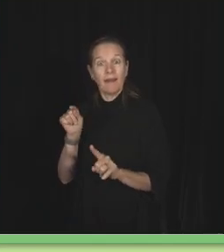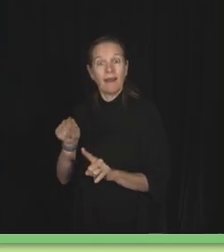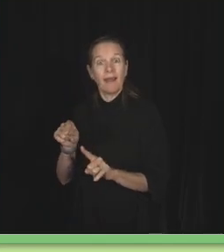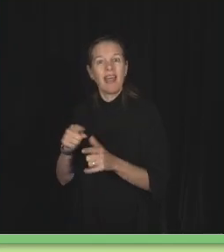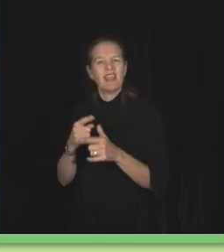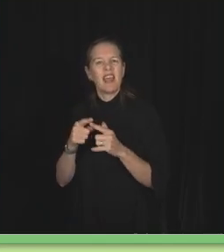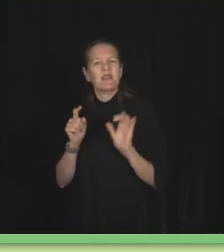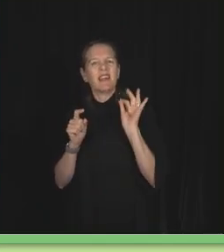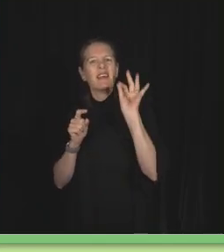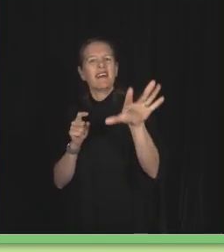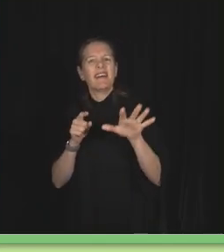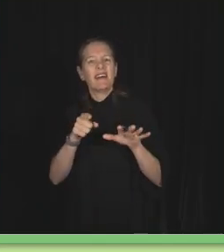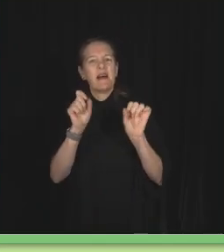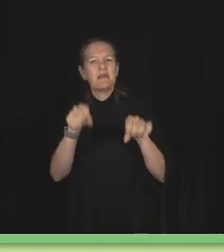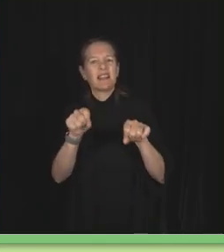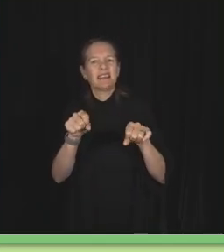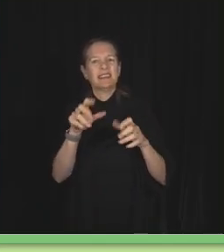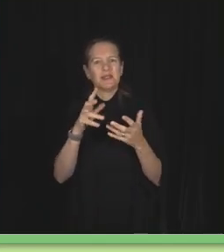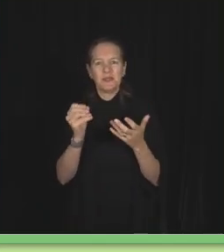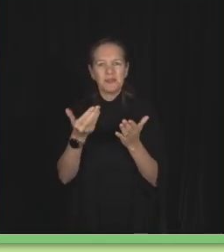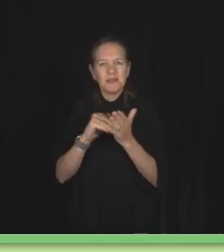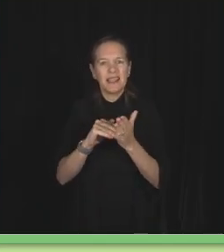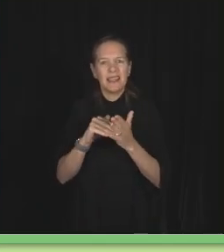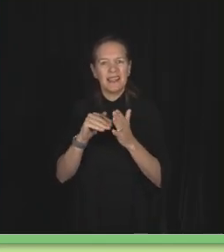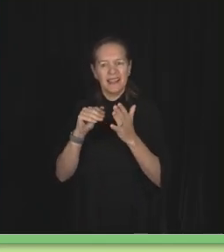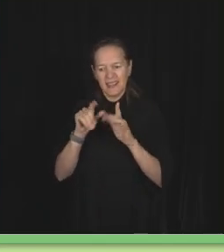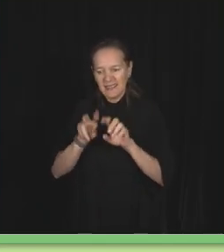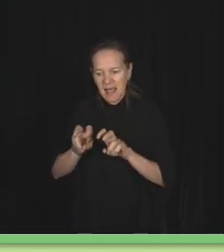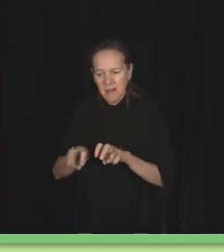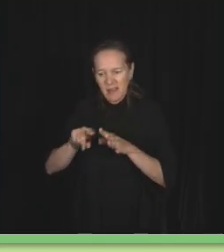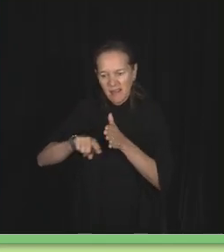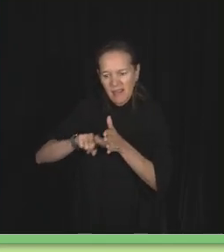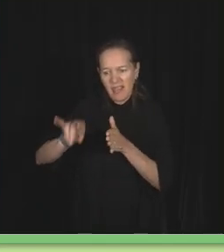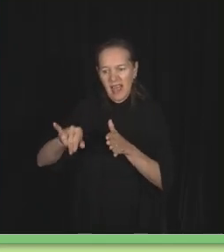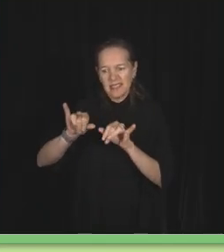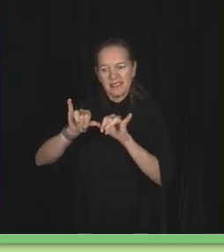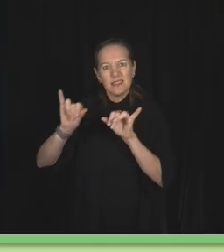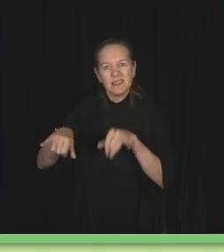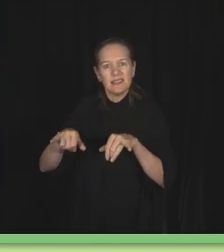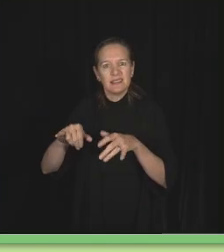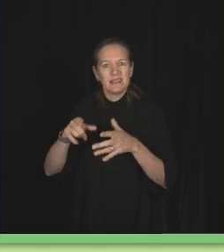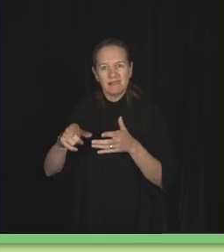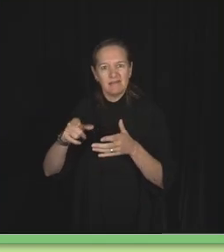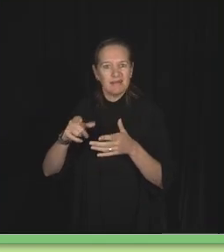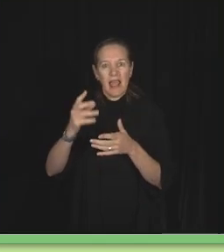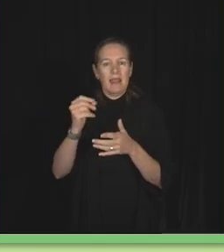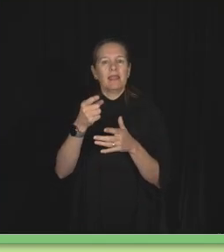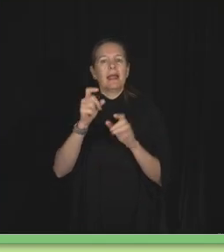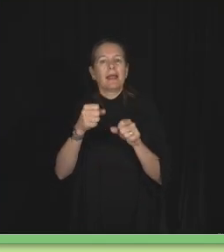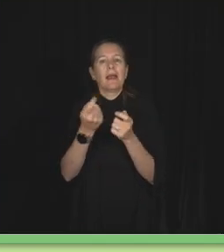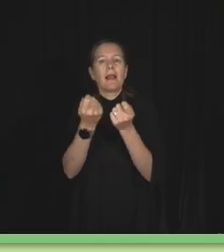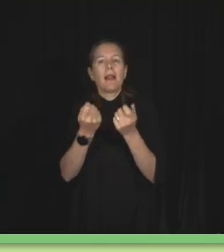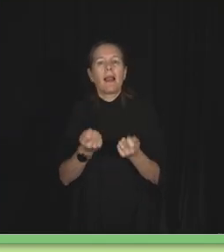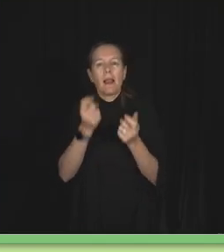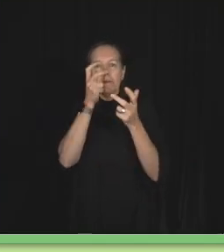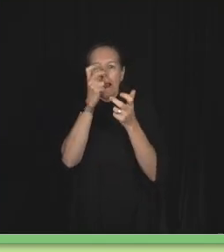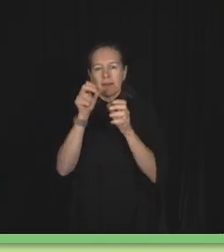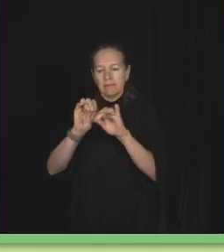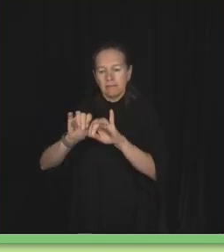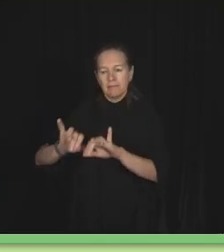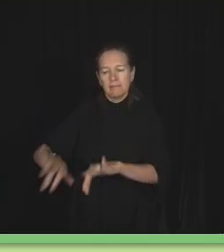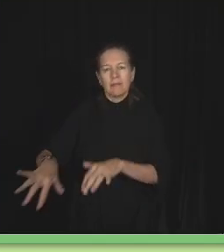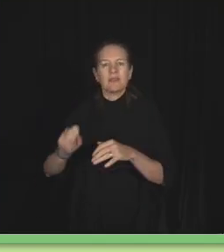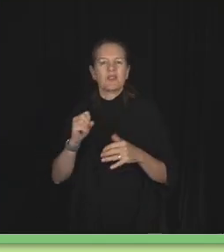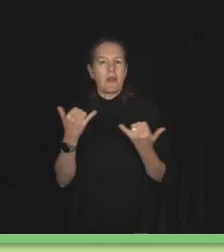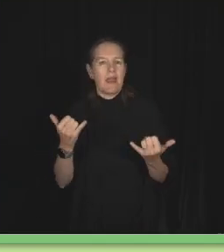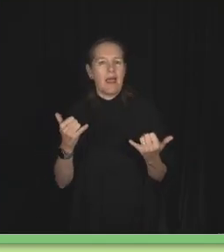deterministically replay and re-examine that situation so you can debug it with confidence. And now Merrick's going to tell you a little bit about what we did with